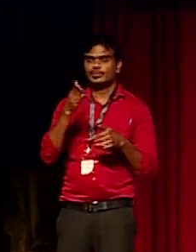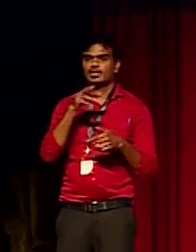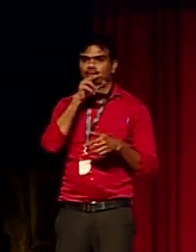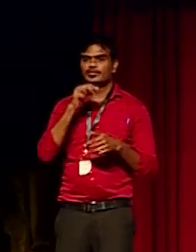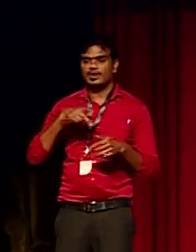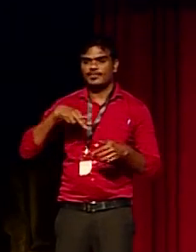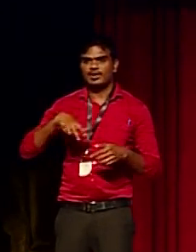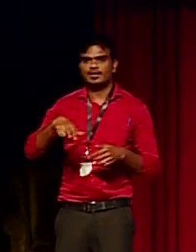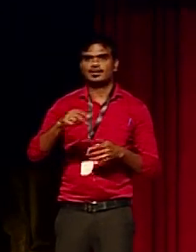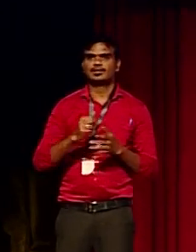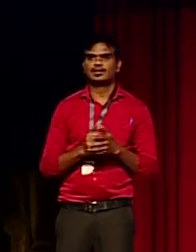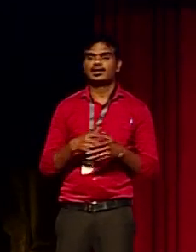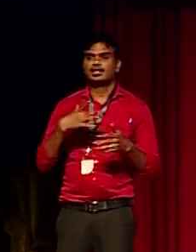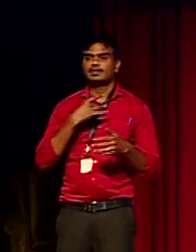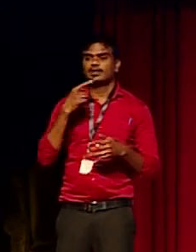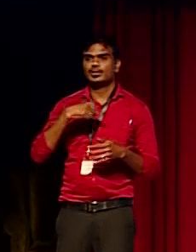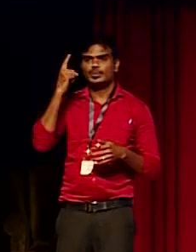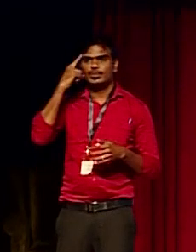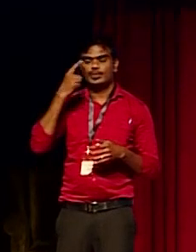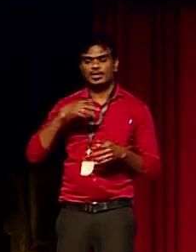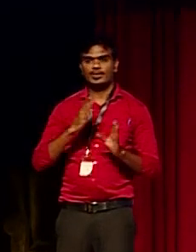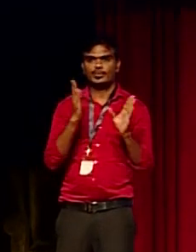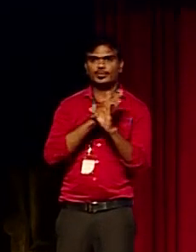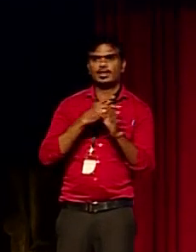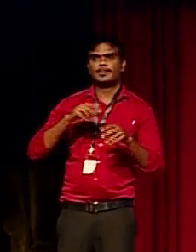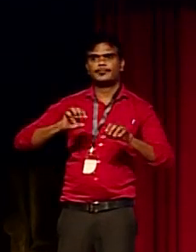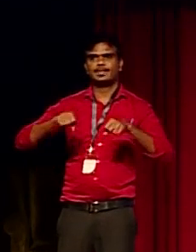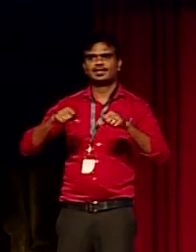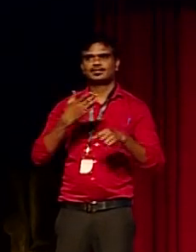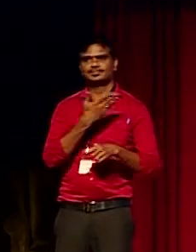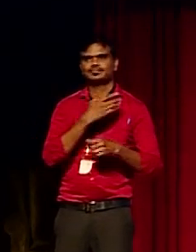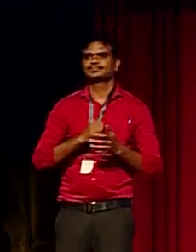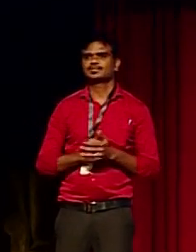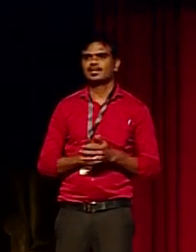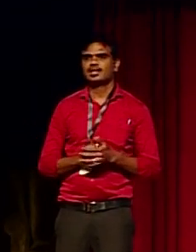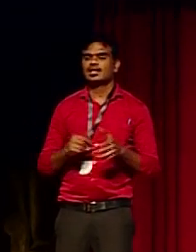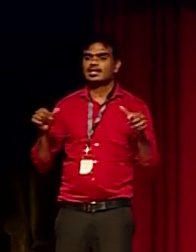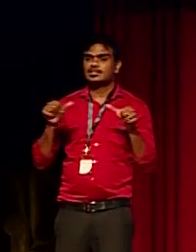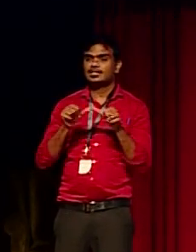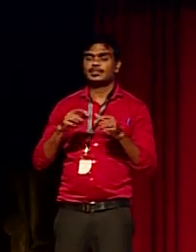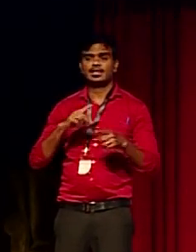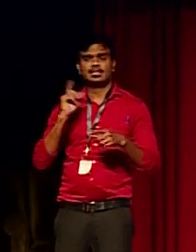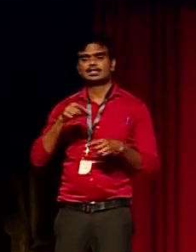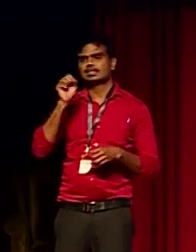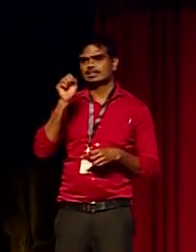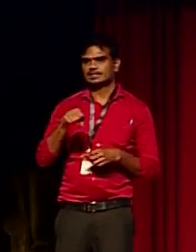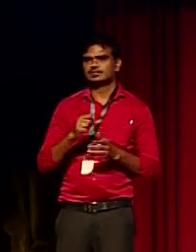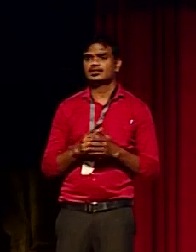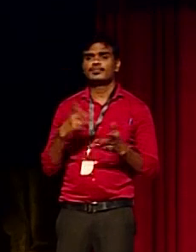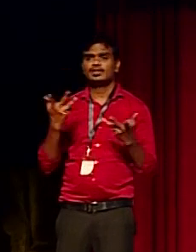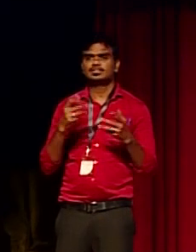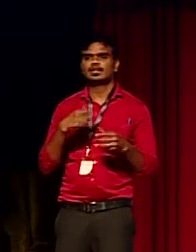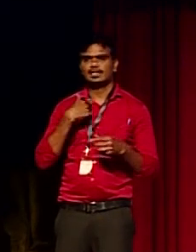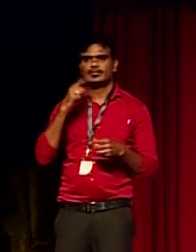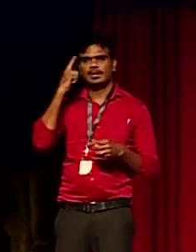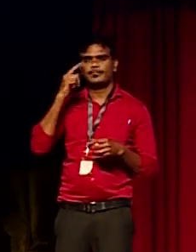about walking, they want to know if they can go back to riding a bike. And of course, I always say yes, for which I